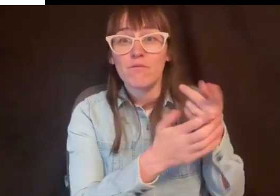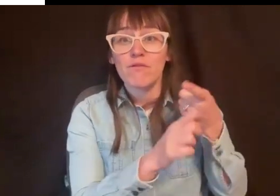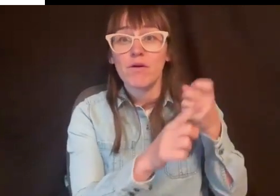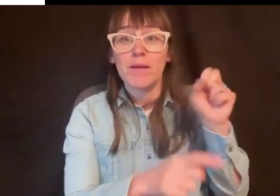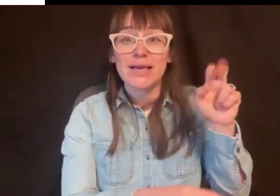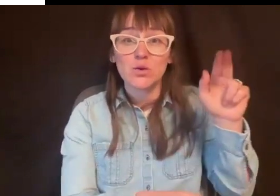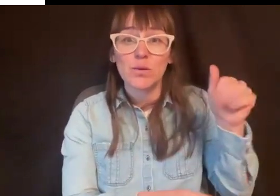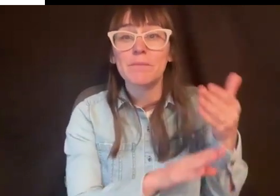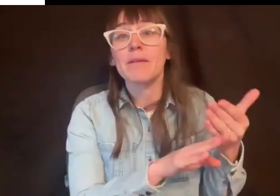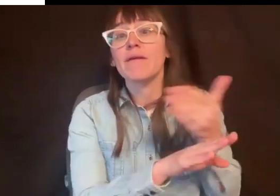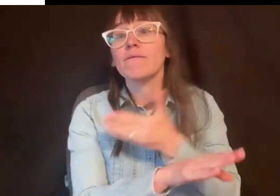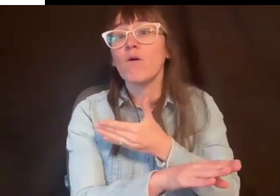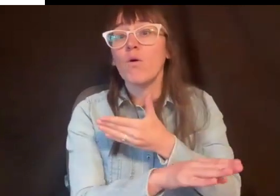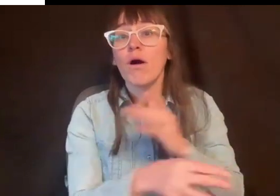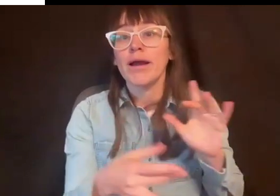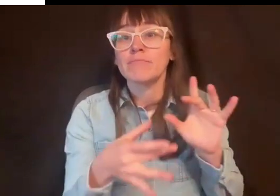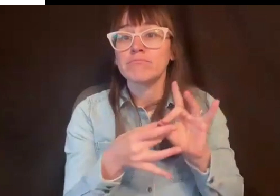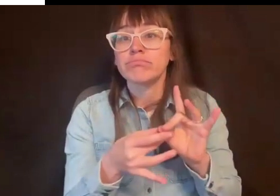into the agreement.